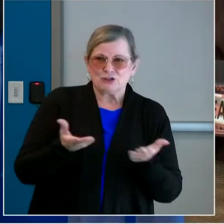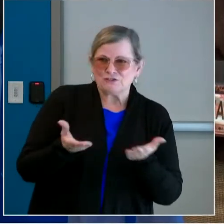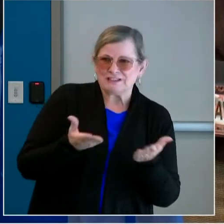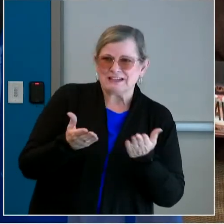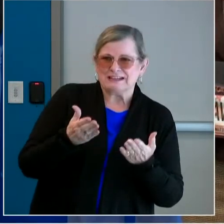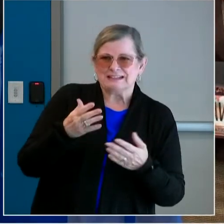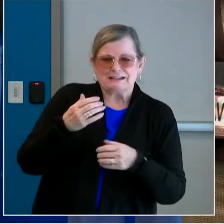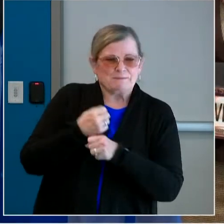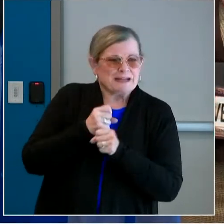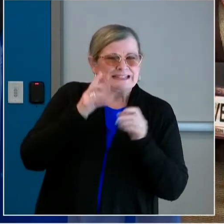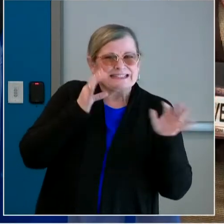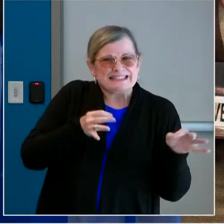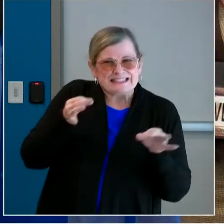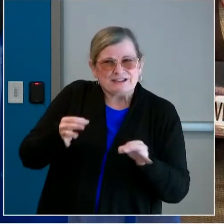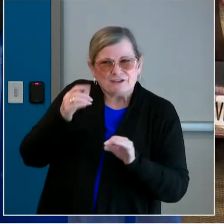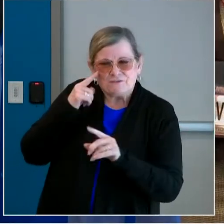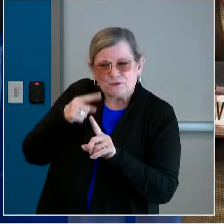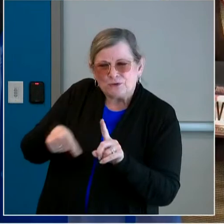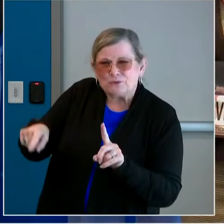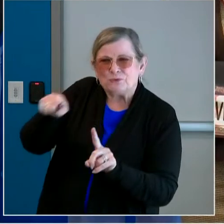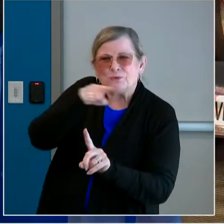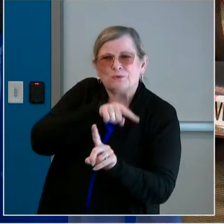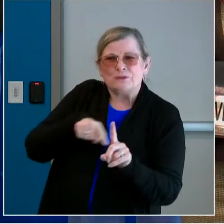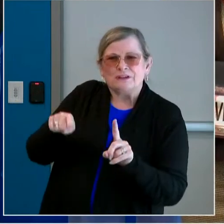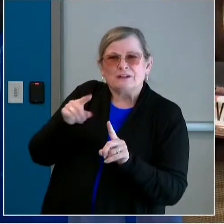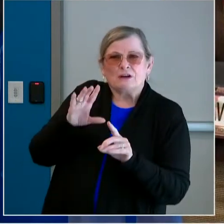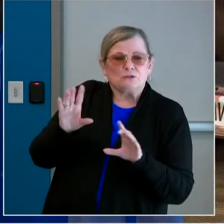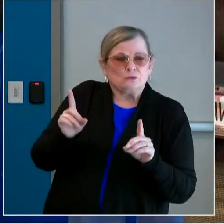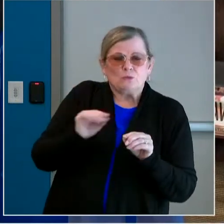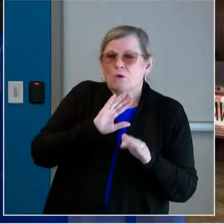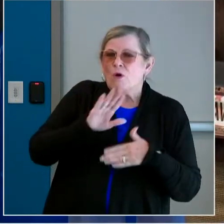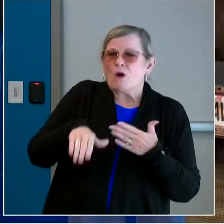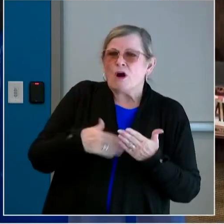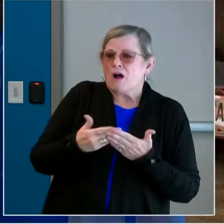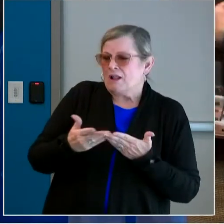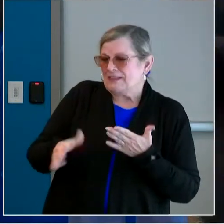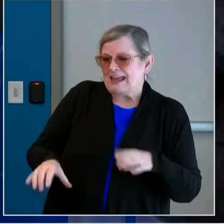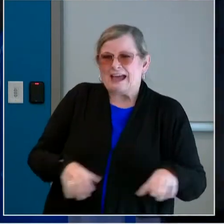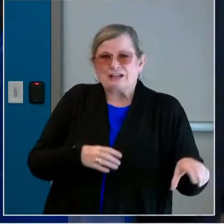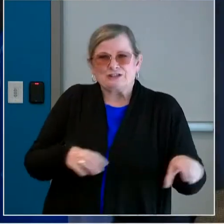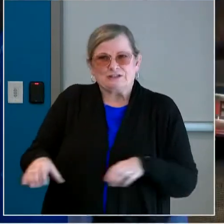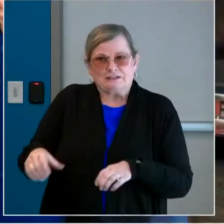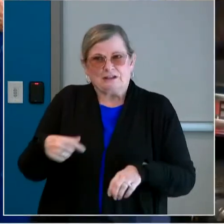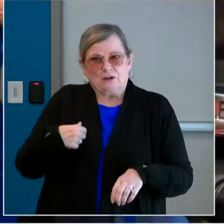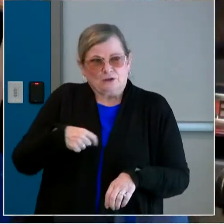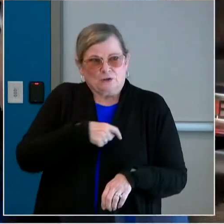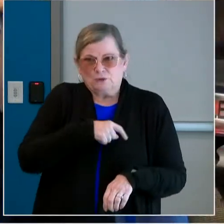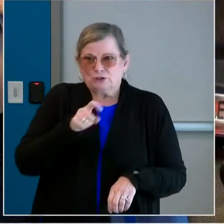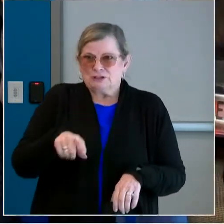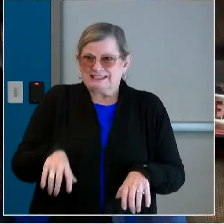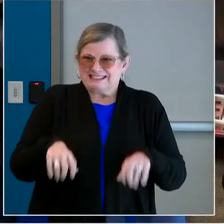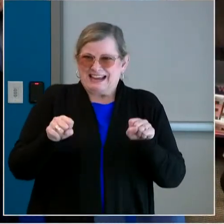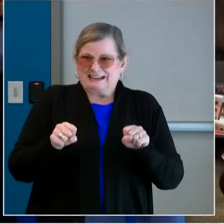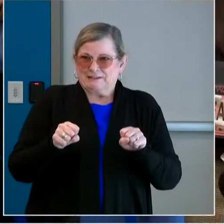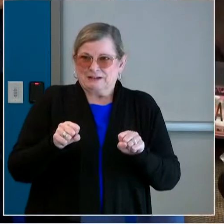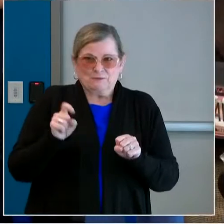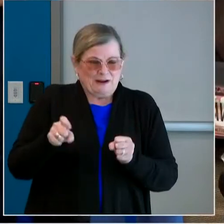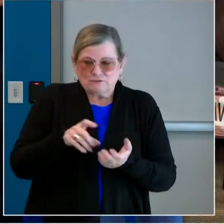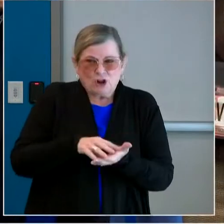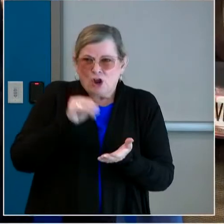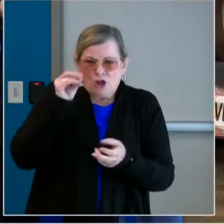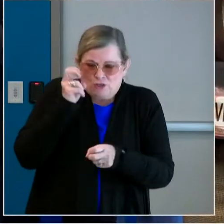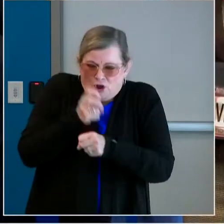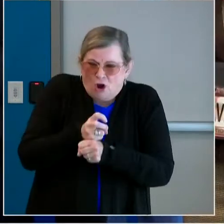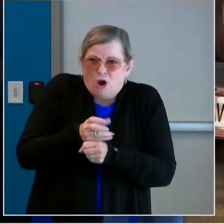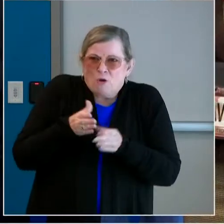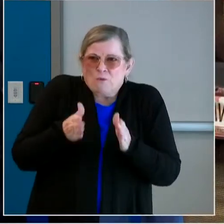and for us to take action. Congress should take action, but we've learned we can't rely on them, so we need to